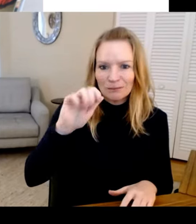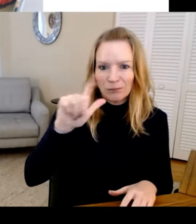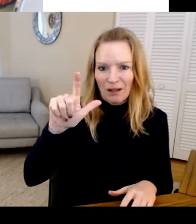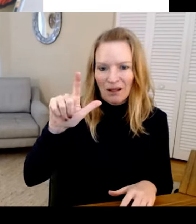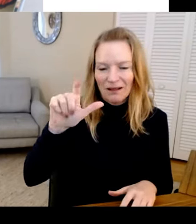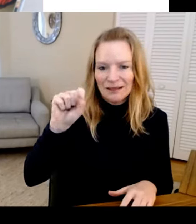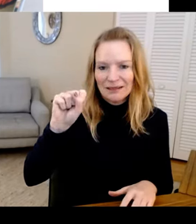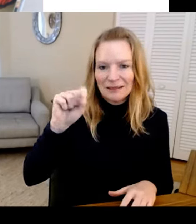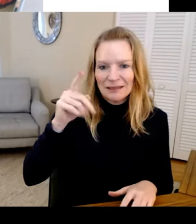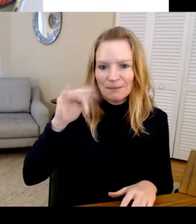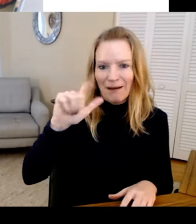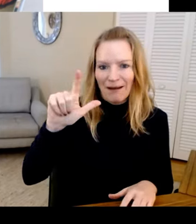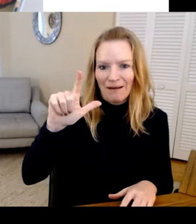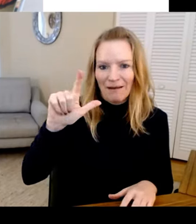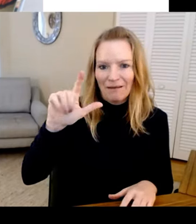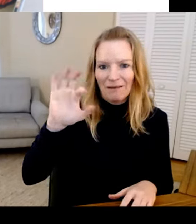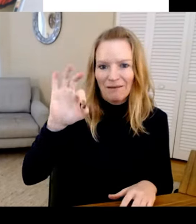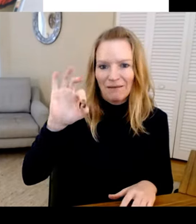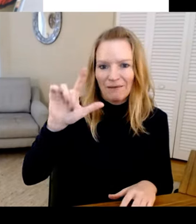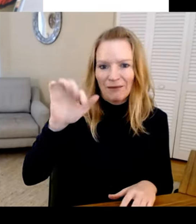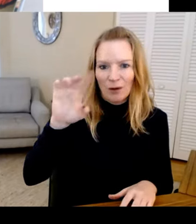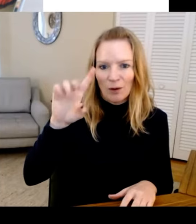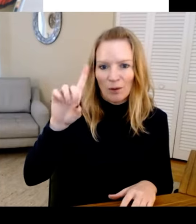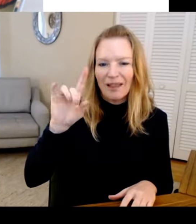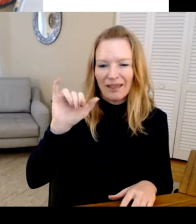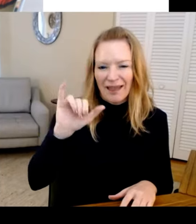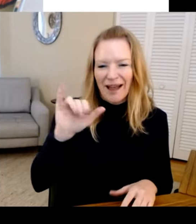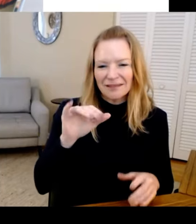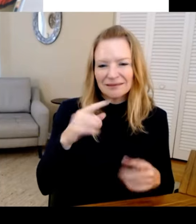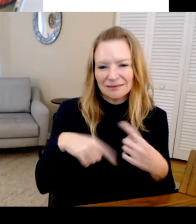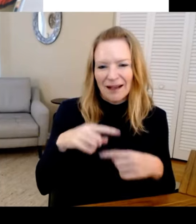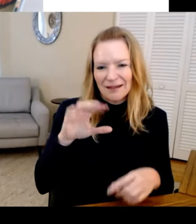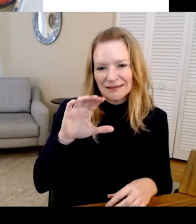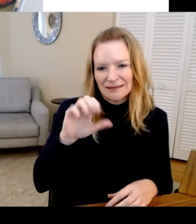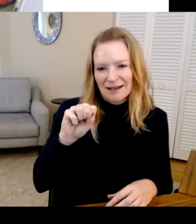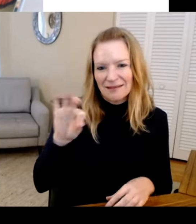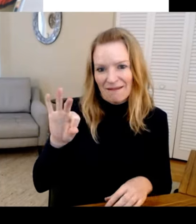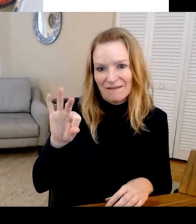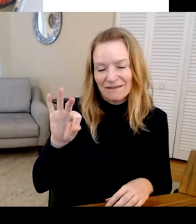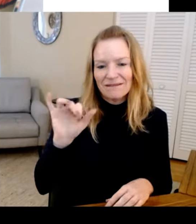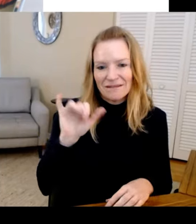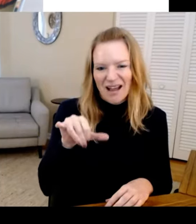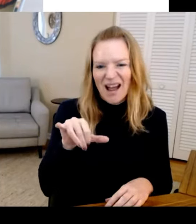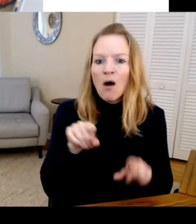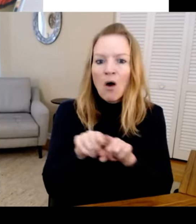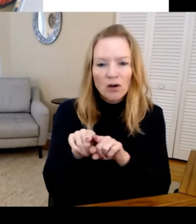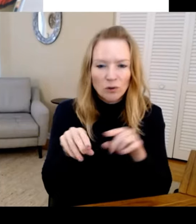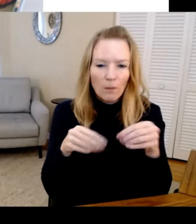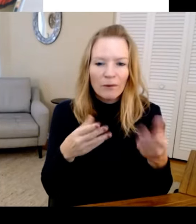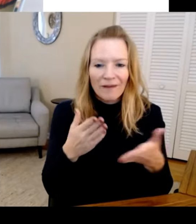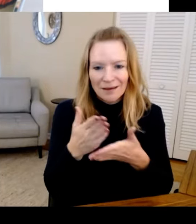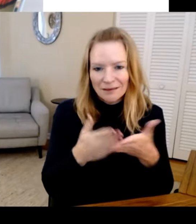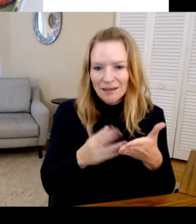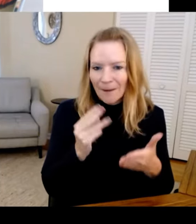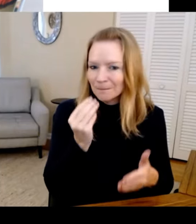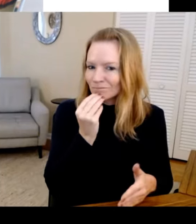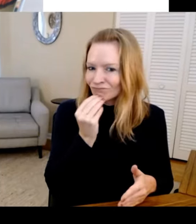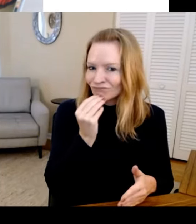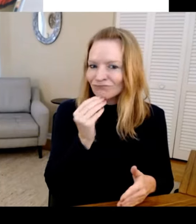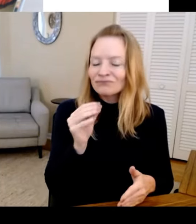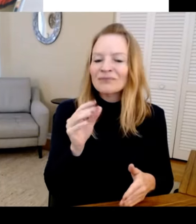that. Then you also, lastly, you have your cerebral spinal fluid, or